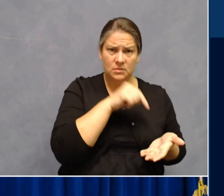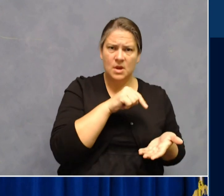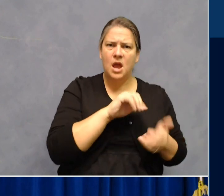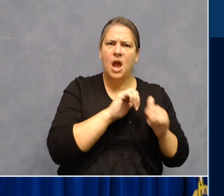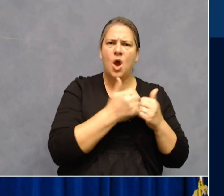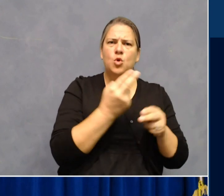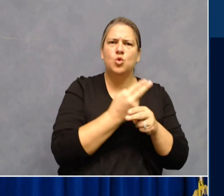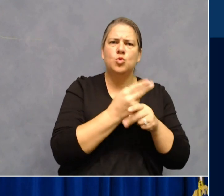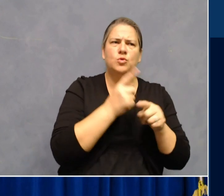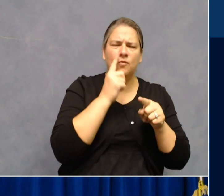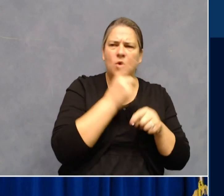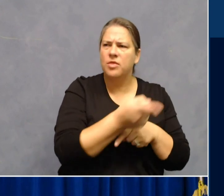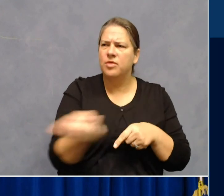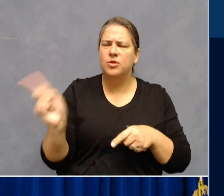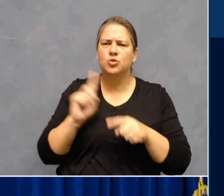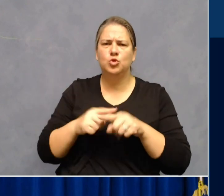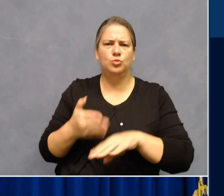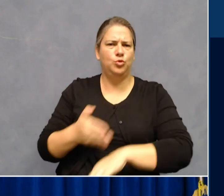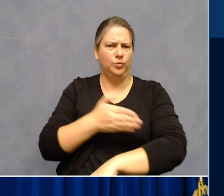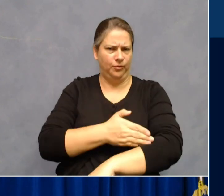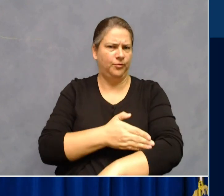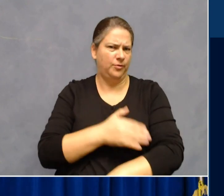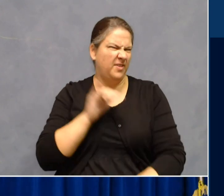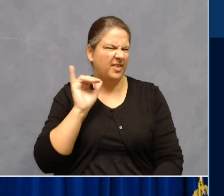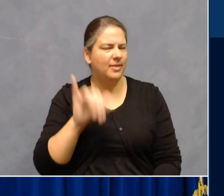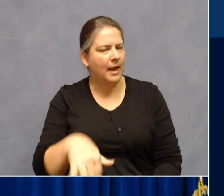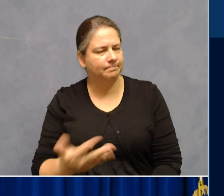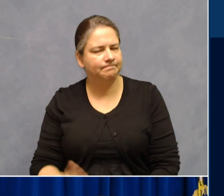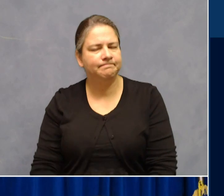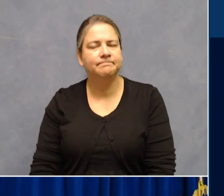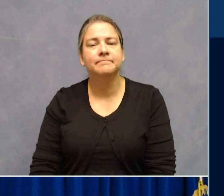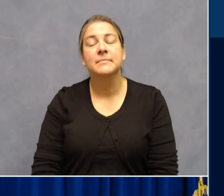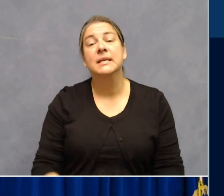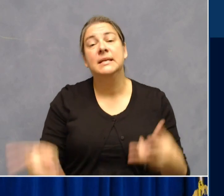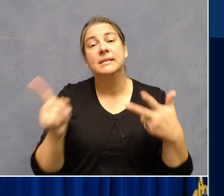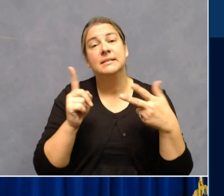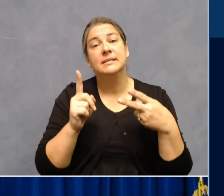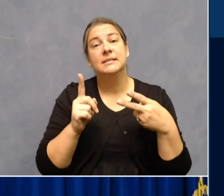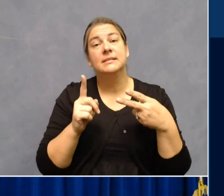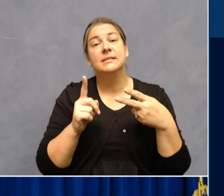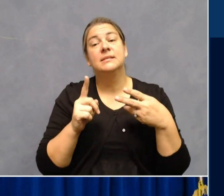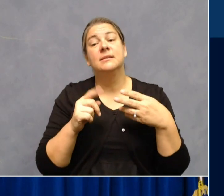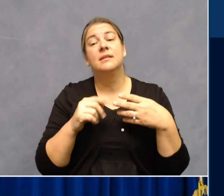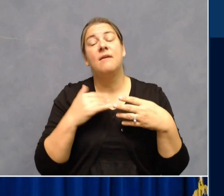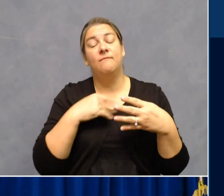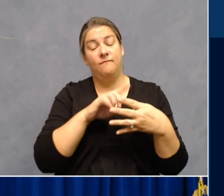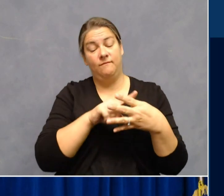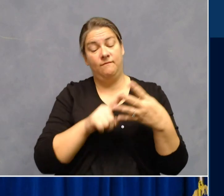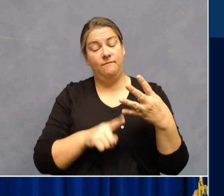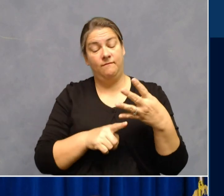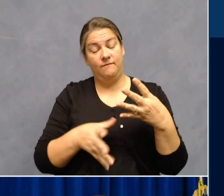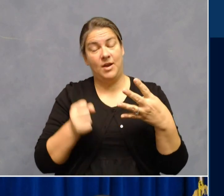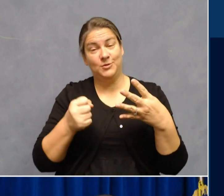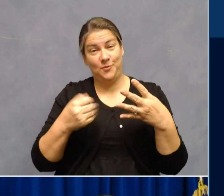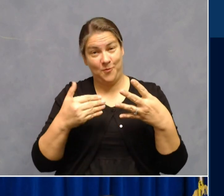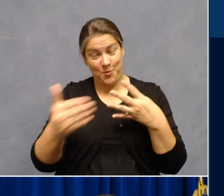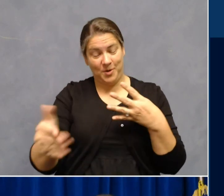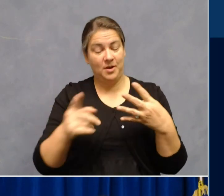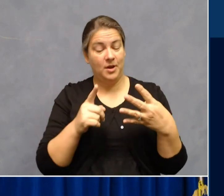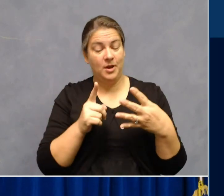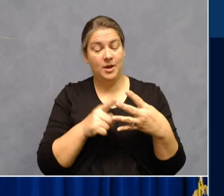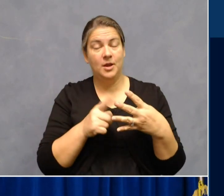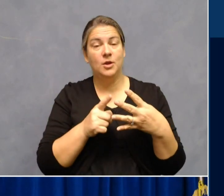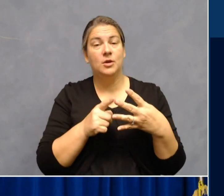right, second in our Fast 4 at 4, supporting recovery centers. COVID-19, it's impacted so